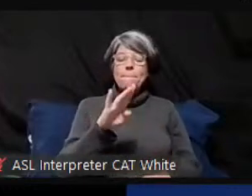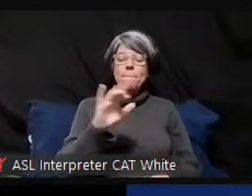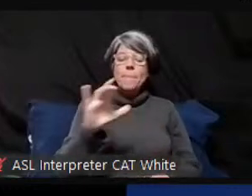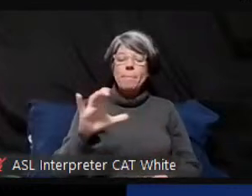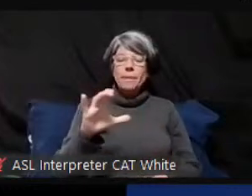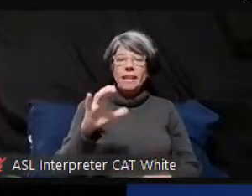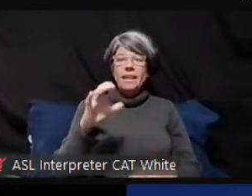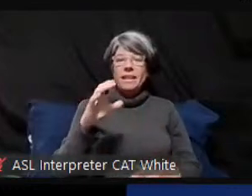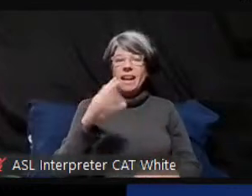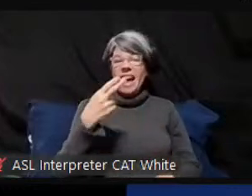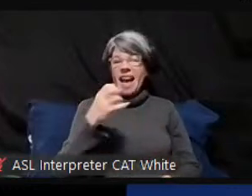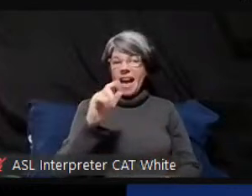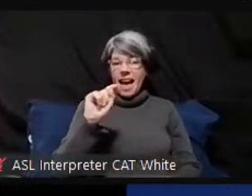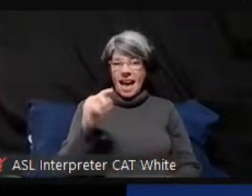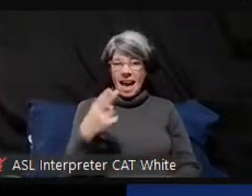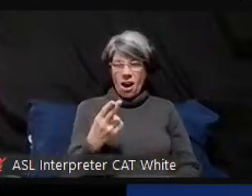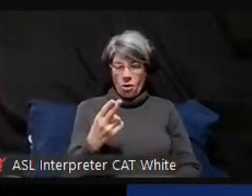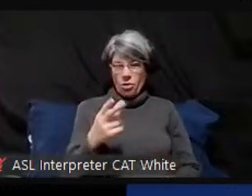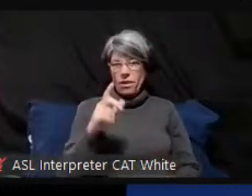publichealth.lacounty.gov